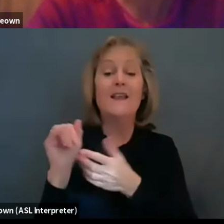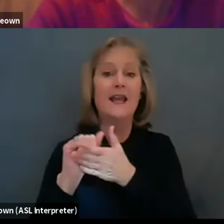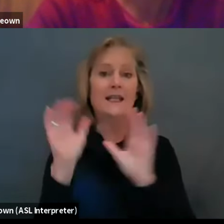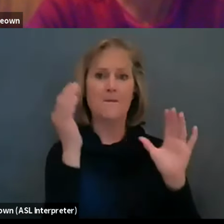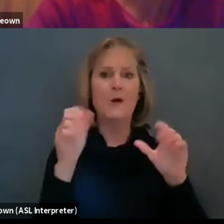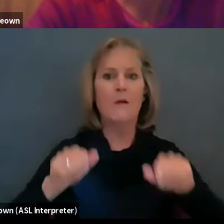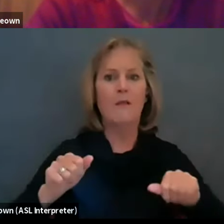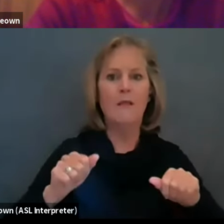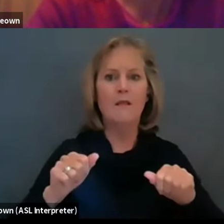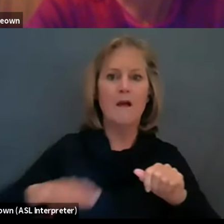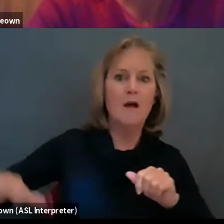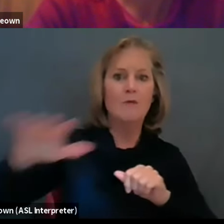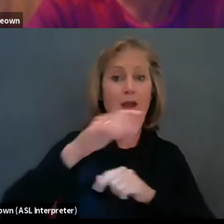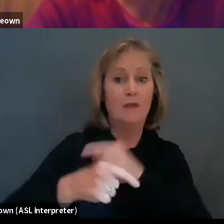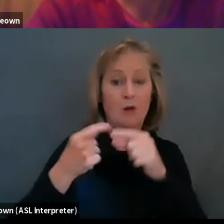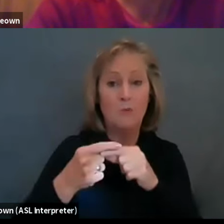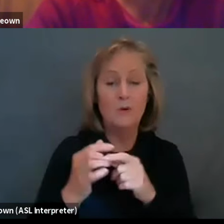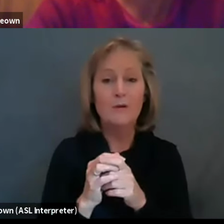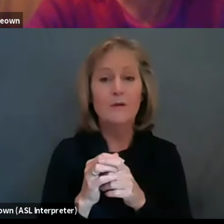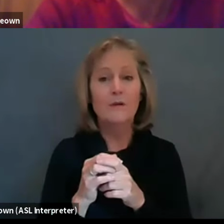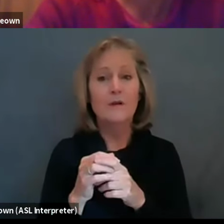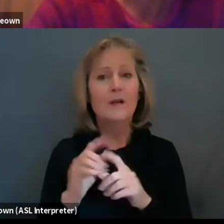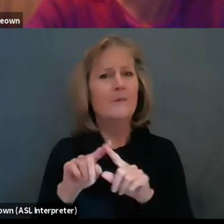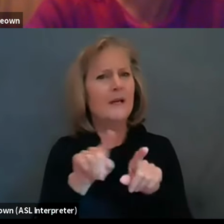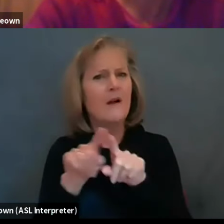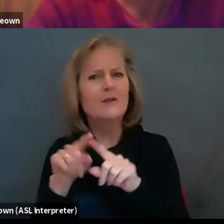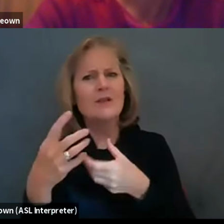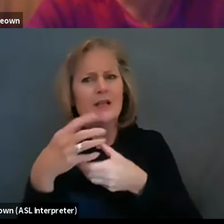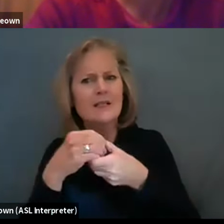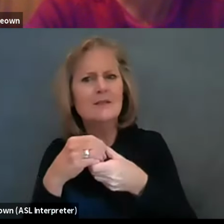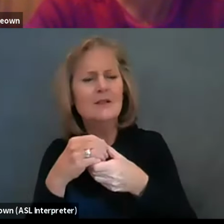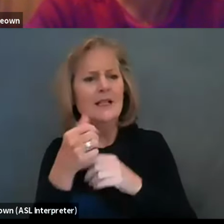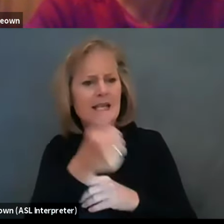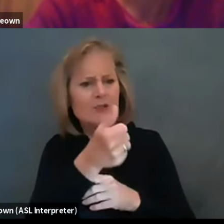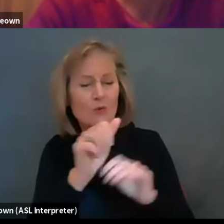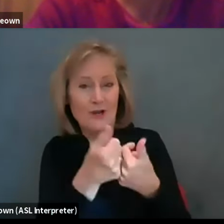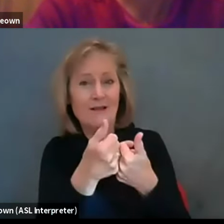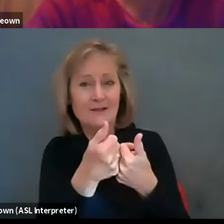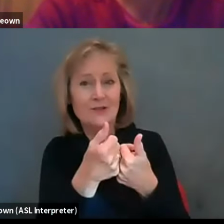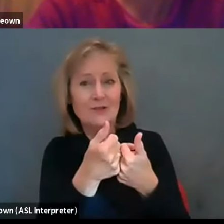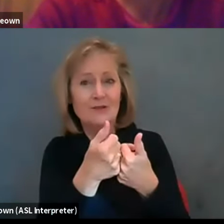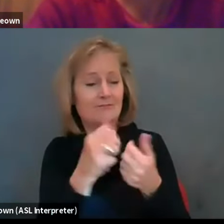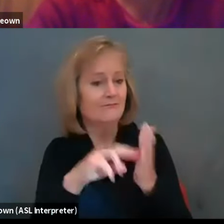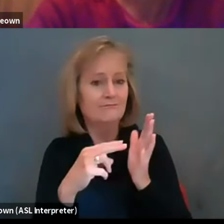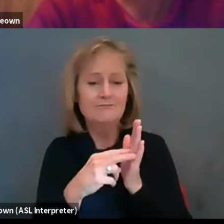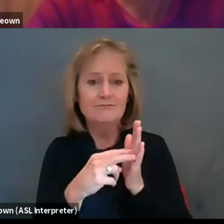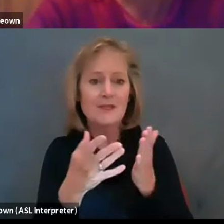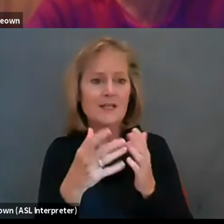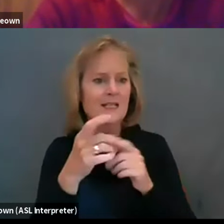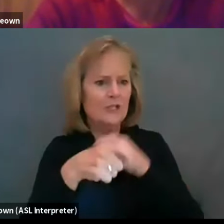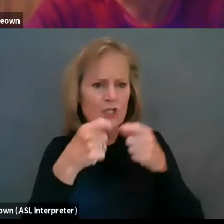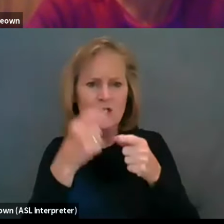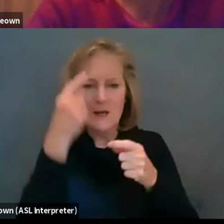comparable around the globe. But then it presents its own challenges. It means that changing